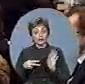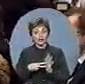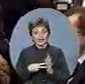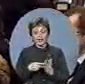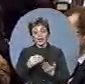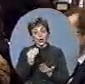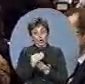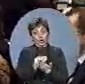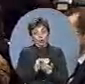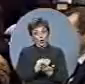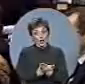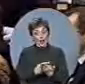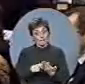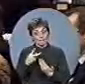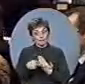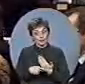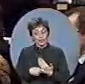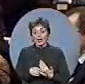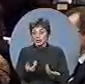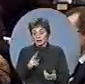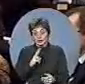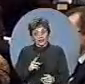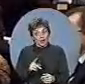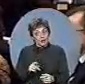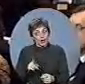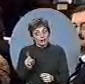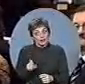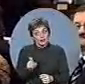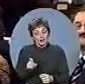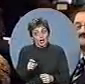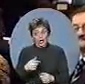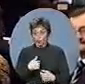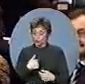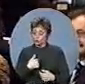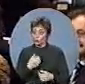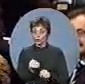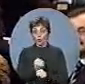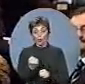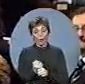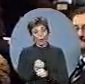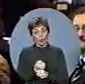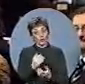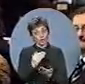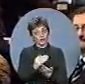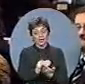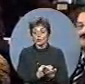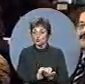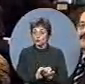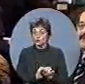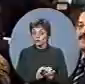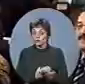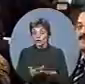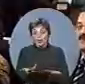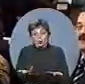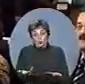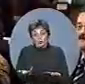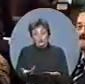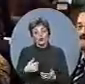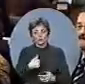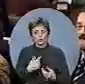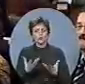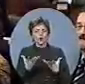to define their program. And that's essentially, Mr. Speaker, what we're doing. We're taking those